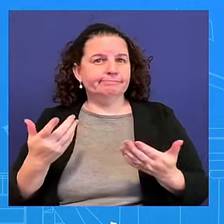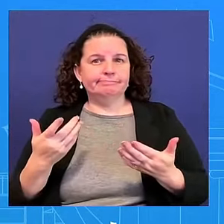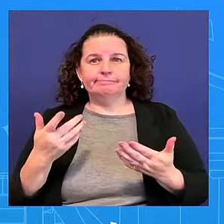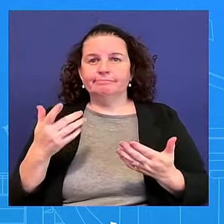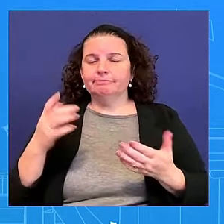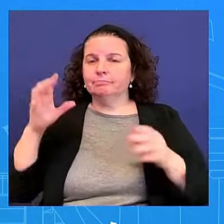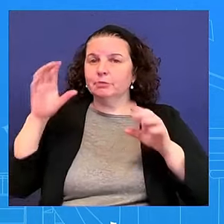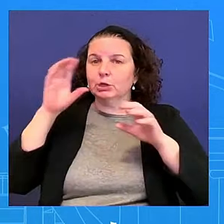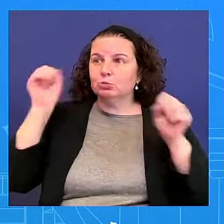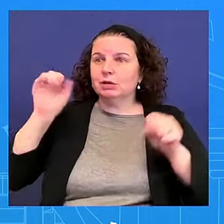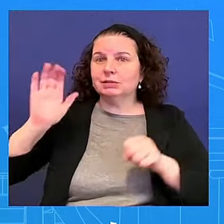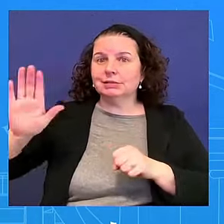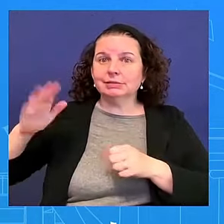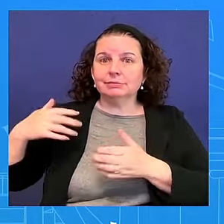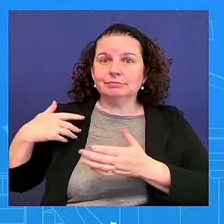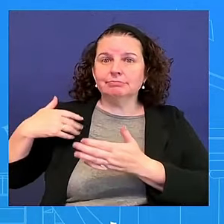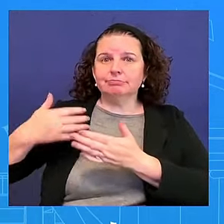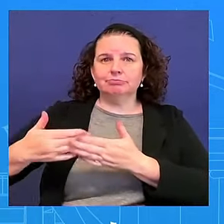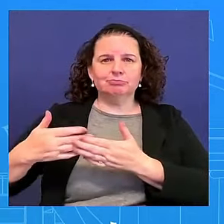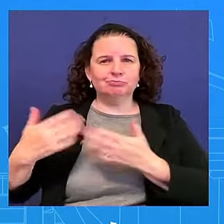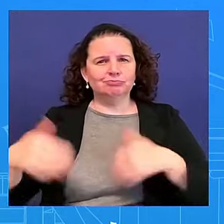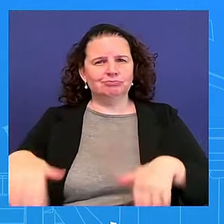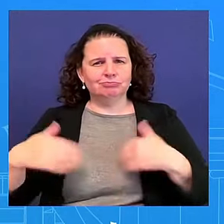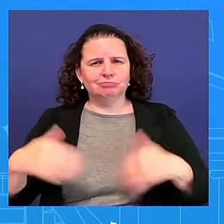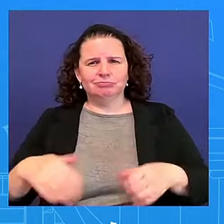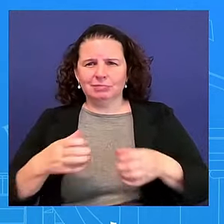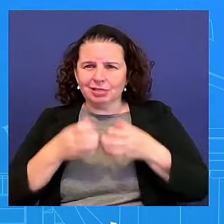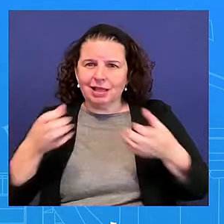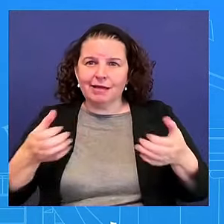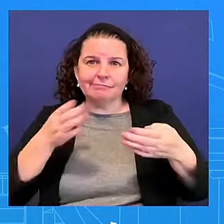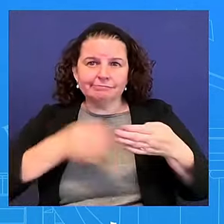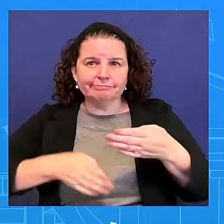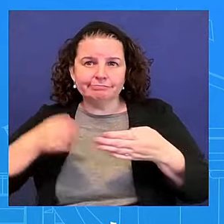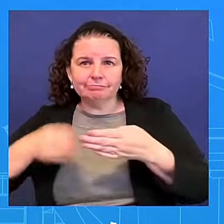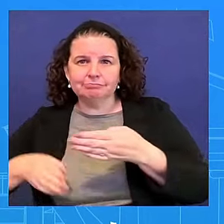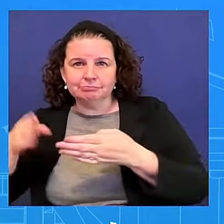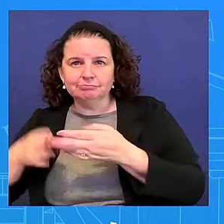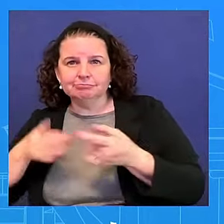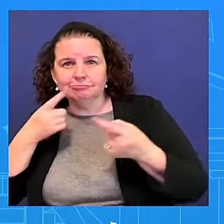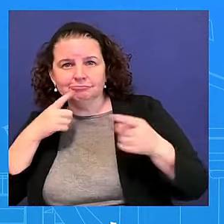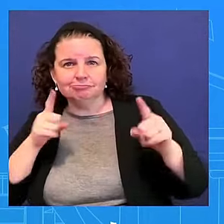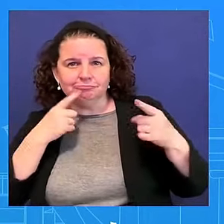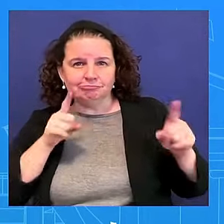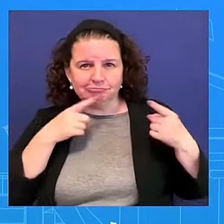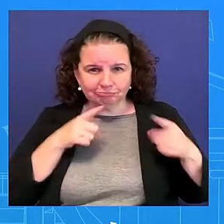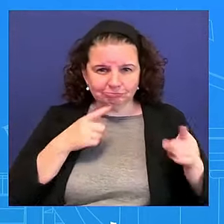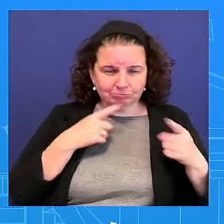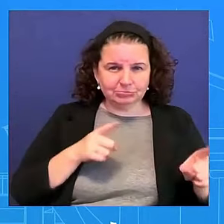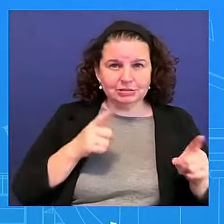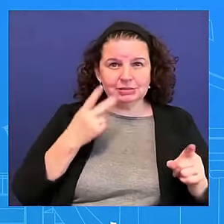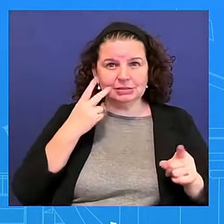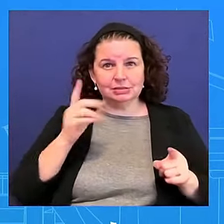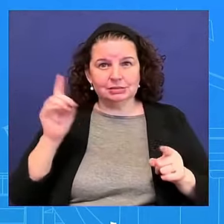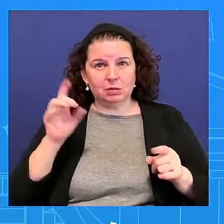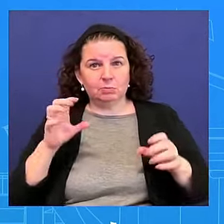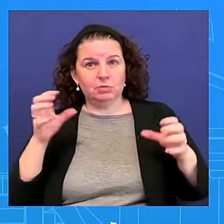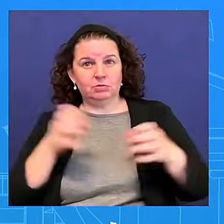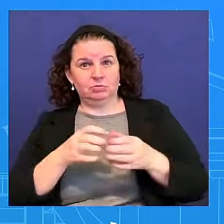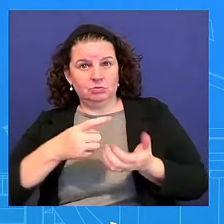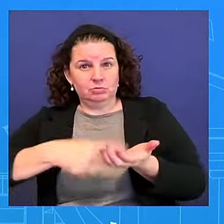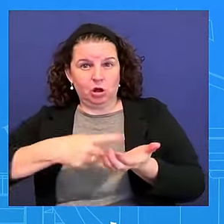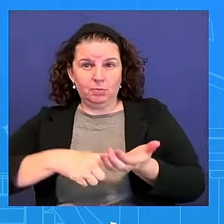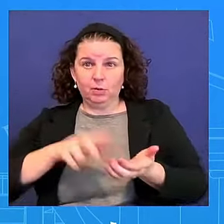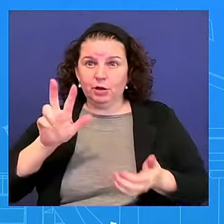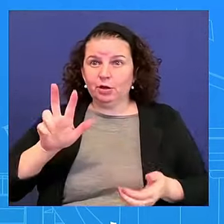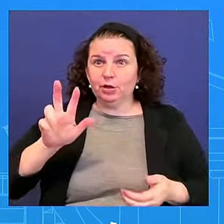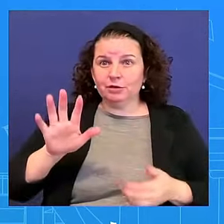the Democratic caucus, they talked about $35 insulin, right? Capping that. When you think about seniors who are paying hundreds and hundreds of dollars,